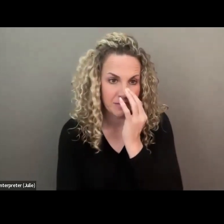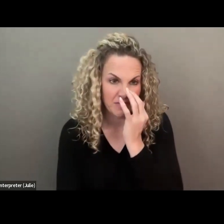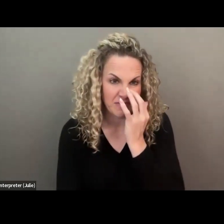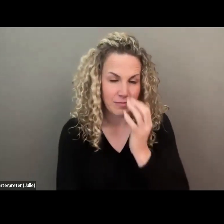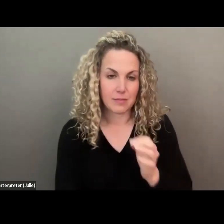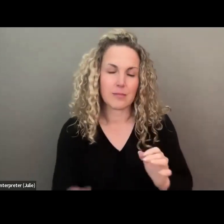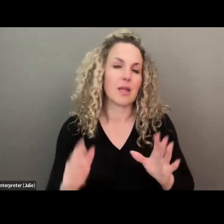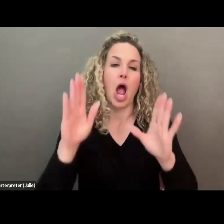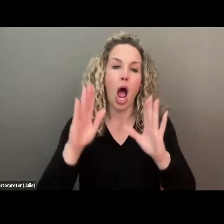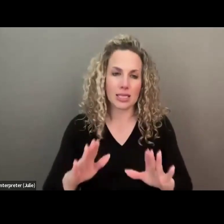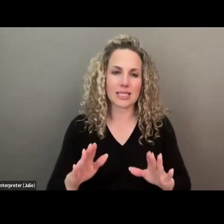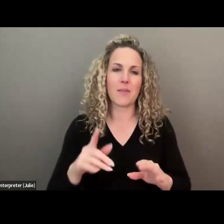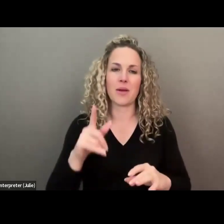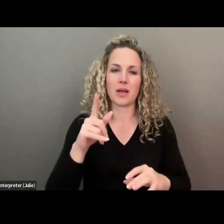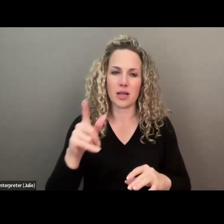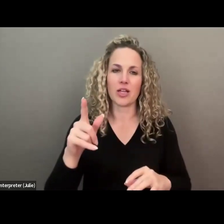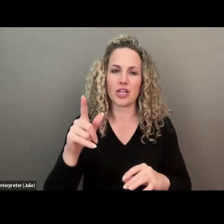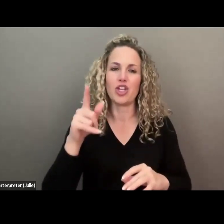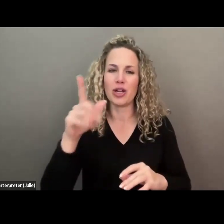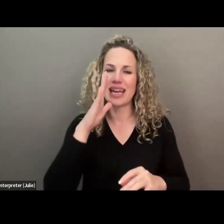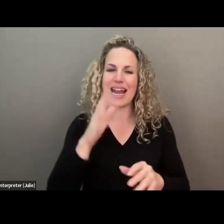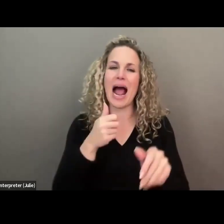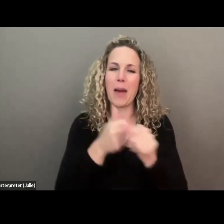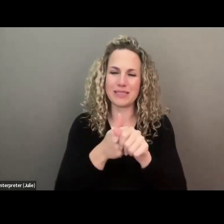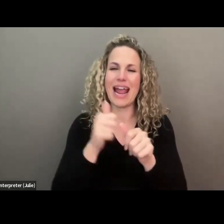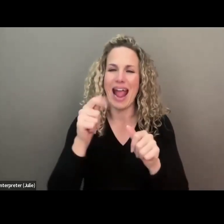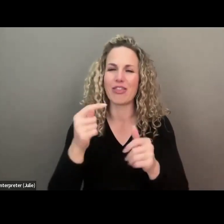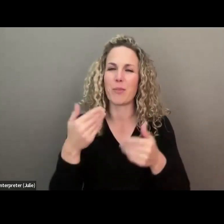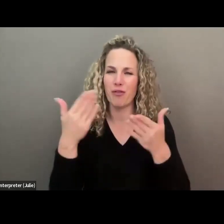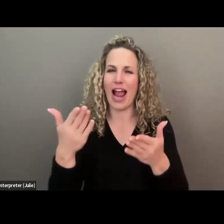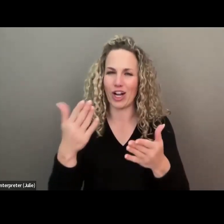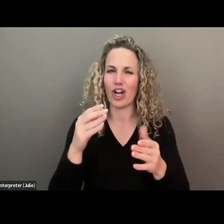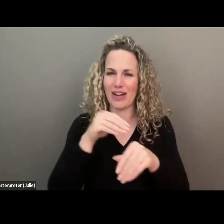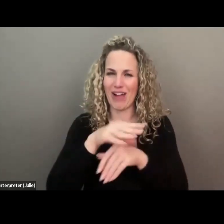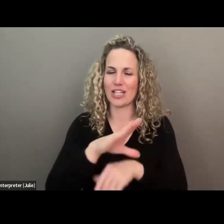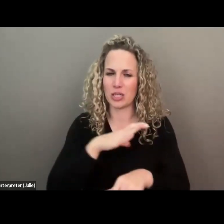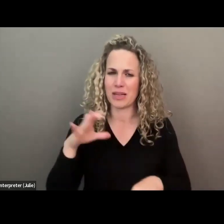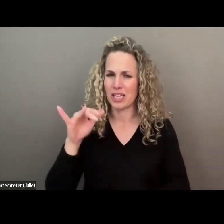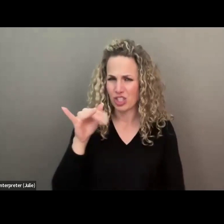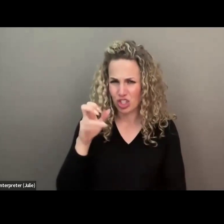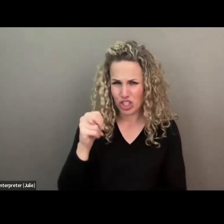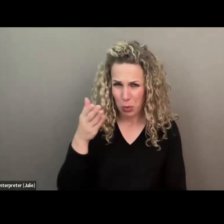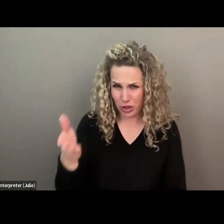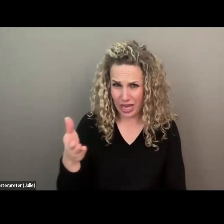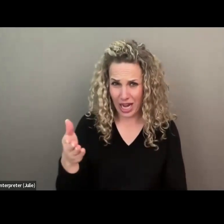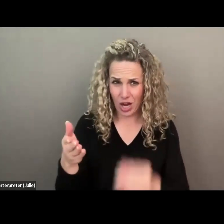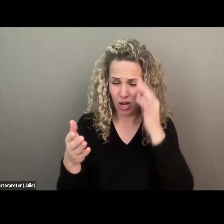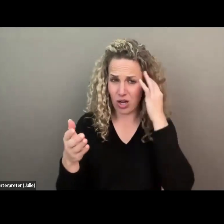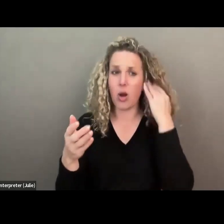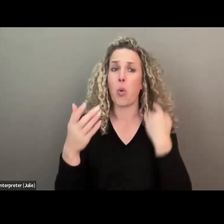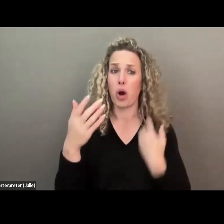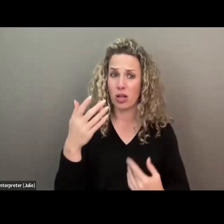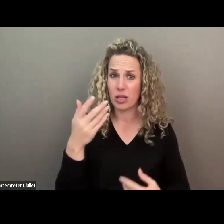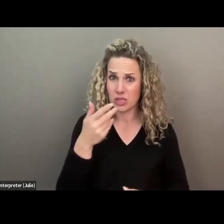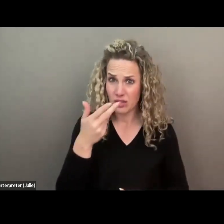Awesome. Well, then you guys are going to get an update at the provider advisory committee meeting. Jay, you guys were there, right? Was there quite a bit of folks that were